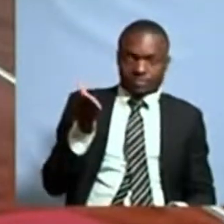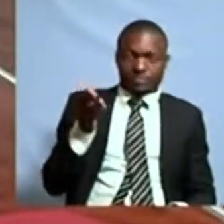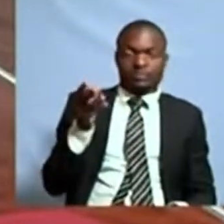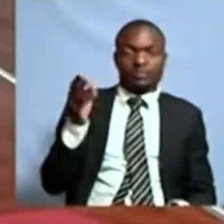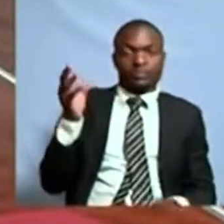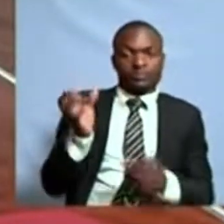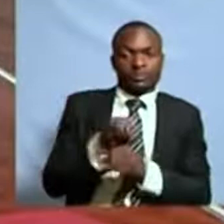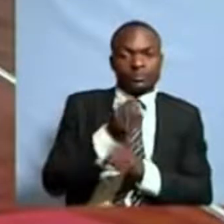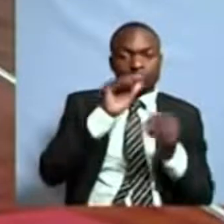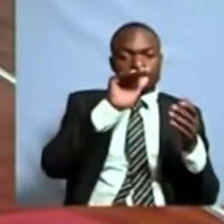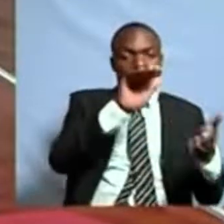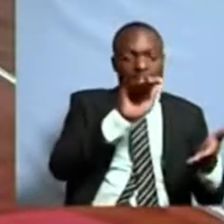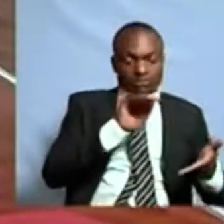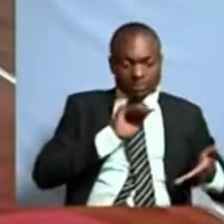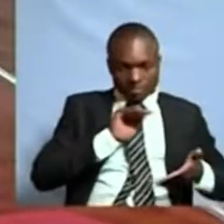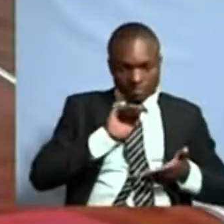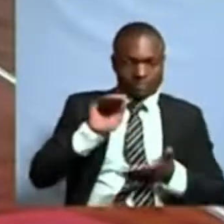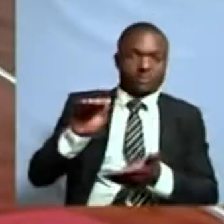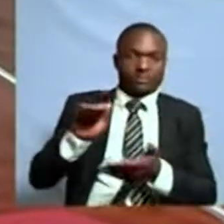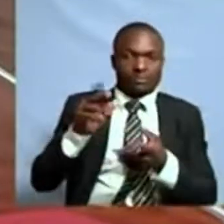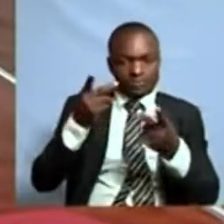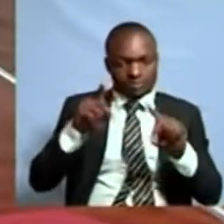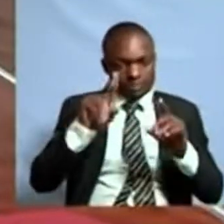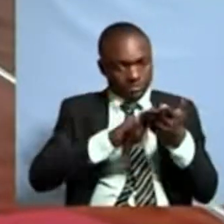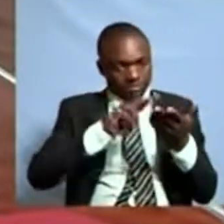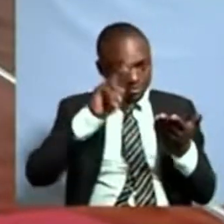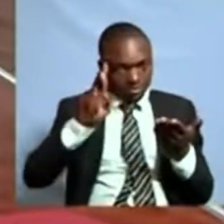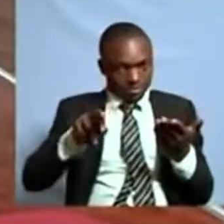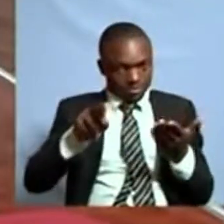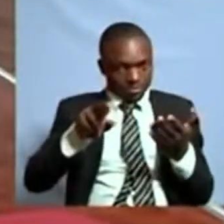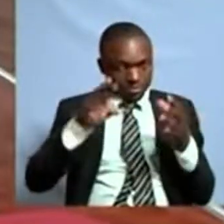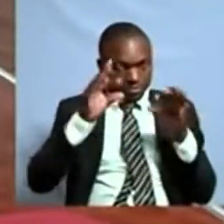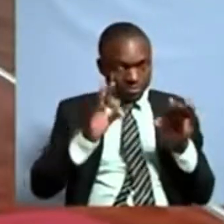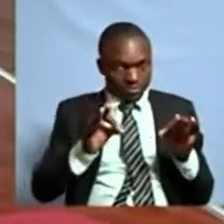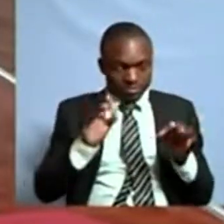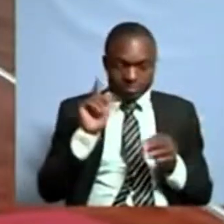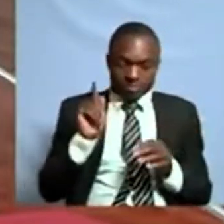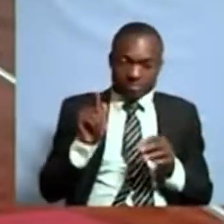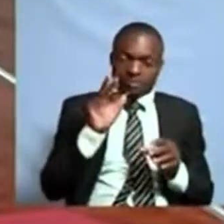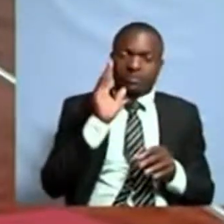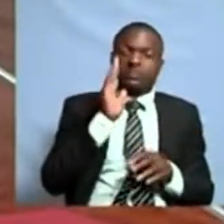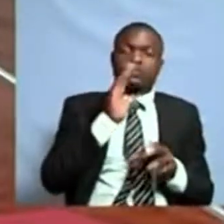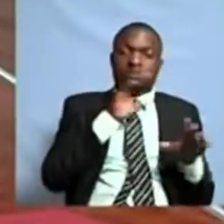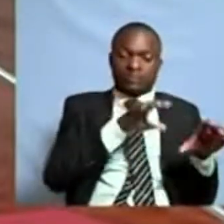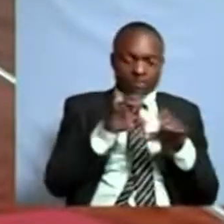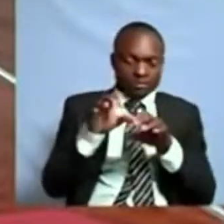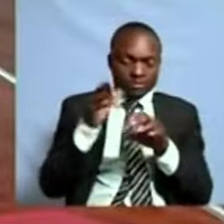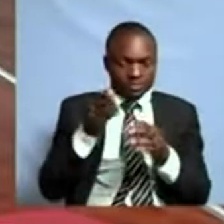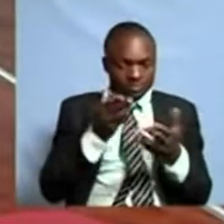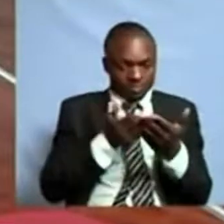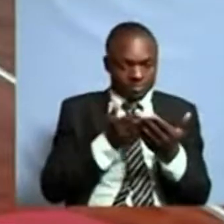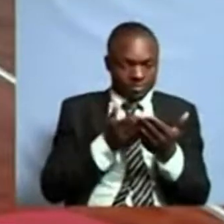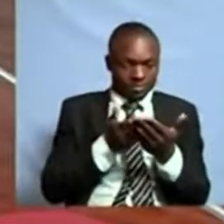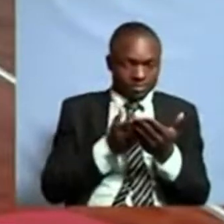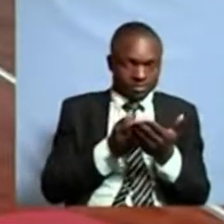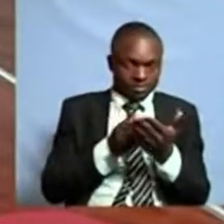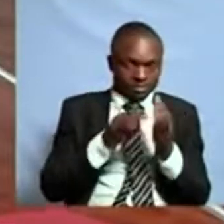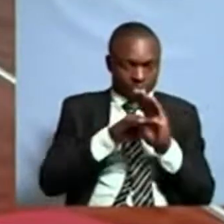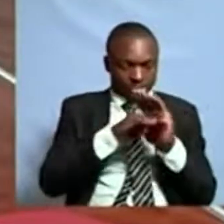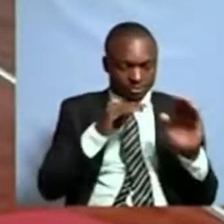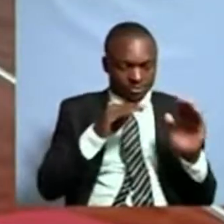a pension when you retire. So when you do this partial